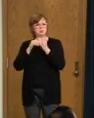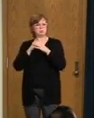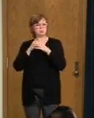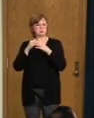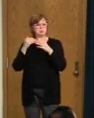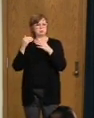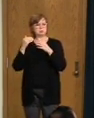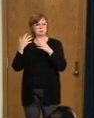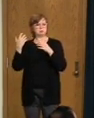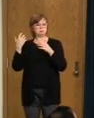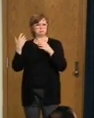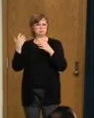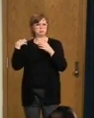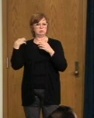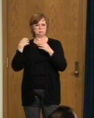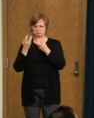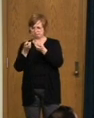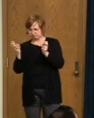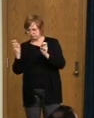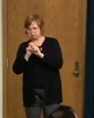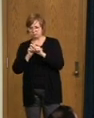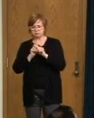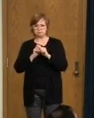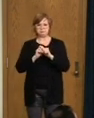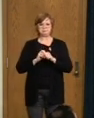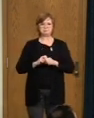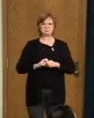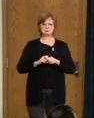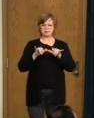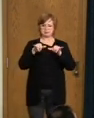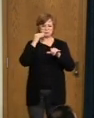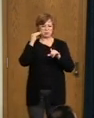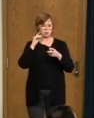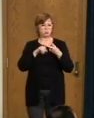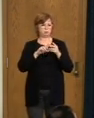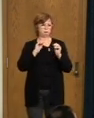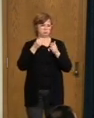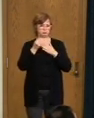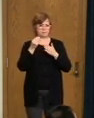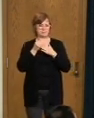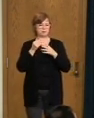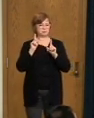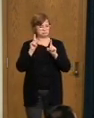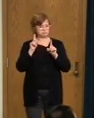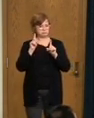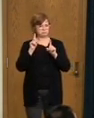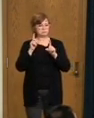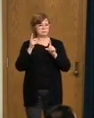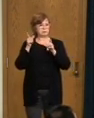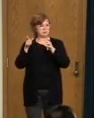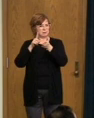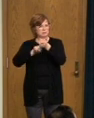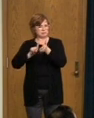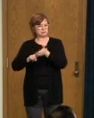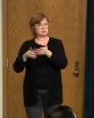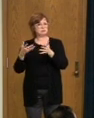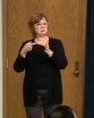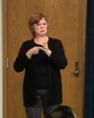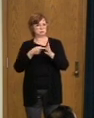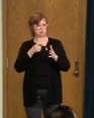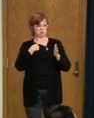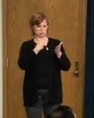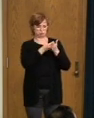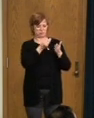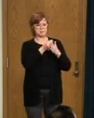time and not going out even for shopping, your risk is very low. If you're going out, this is what the investigations are showing, if you're just going